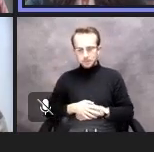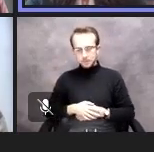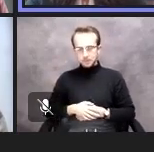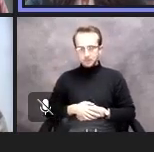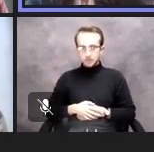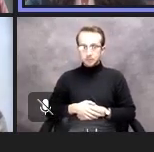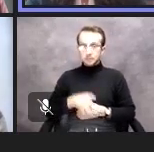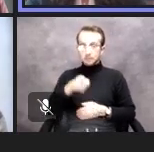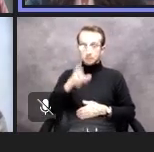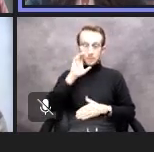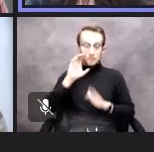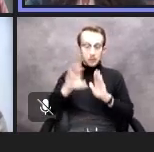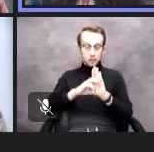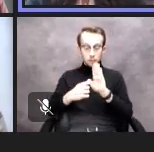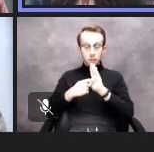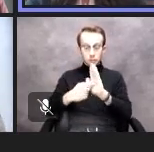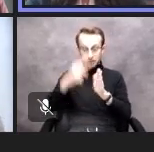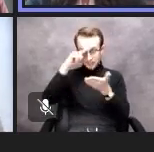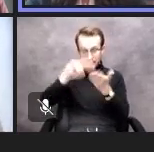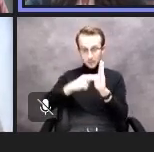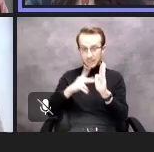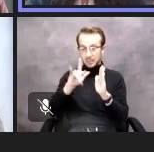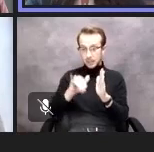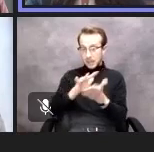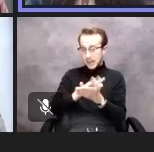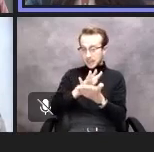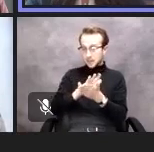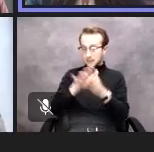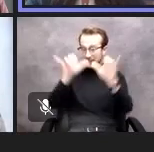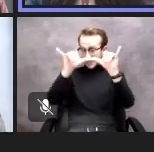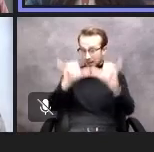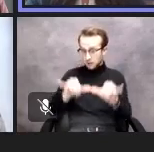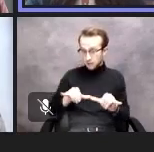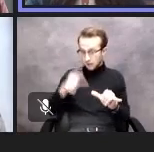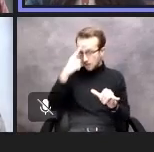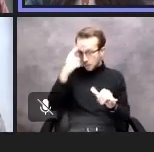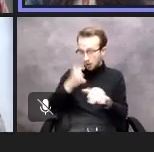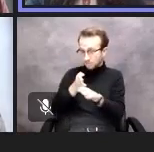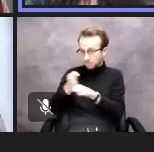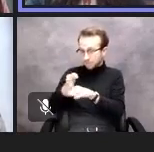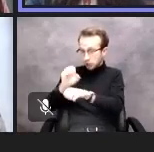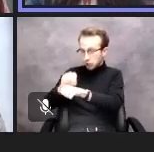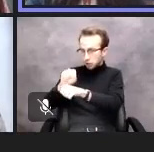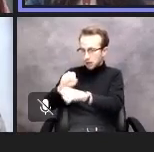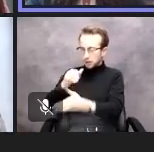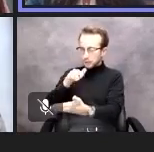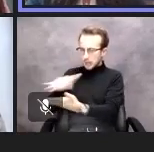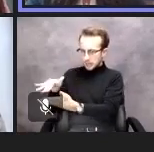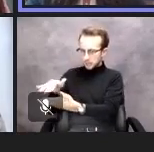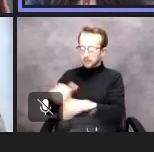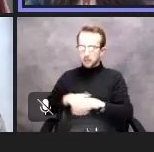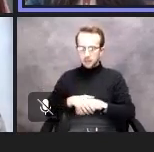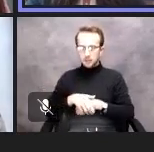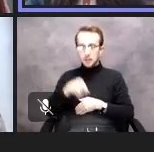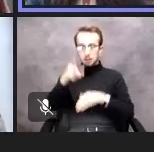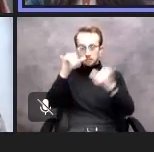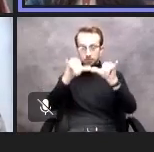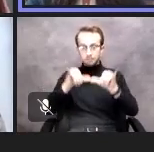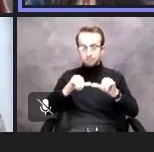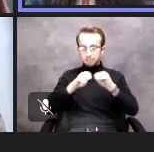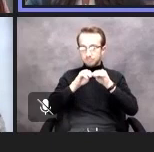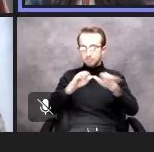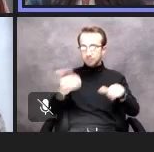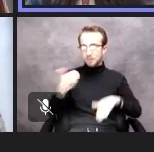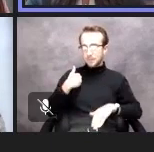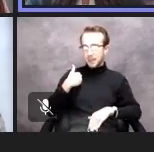that shows the intent of the Kentucky Academic Standards for Career Studies. These standards were released in the academic year